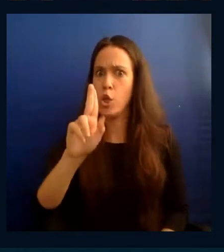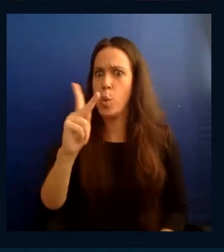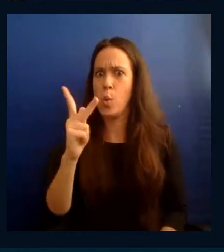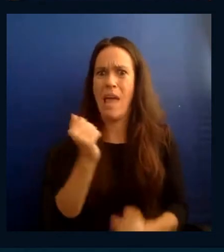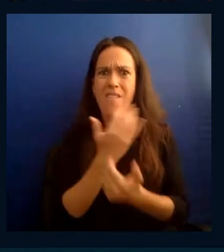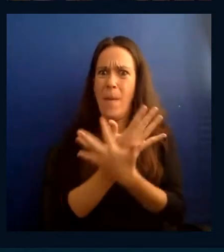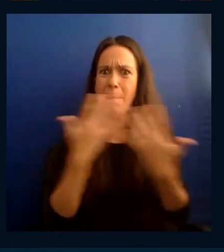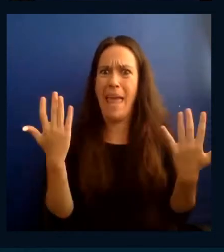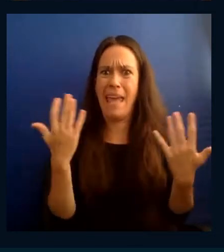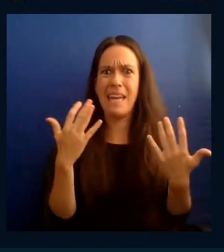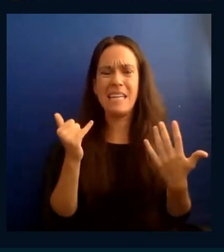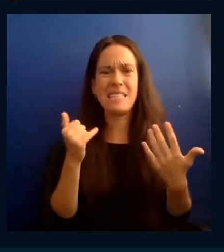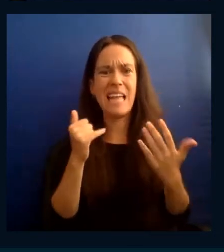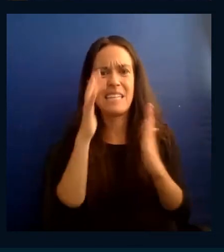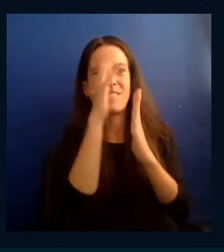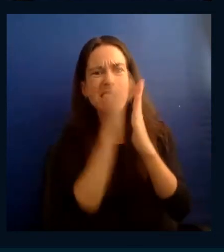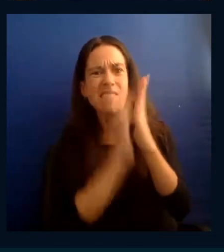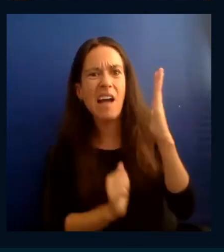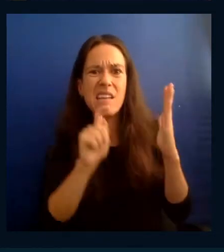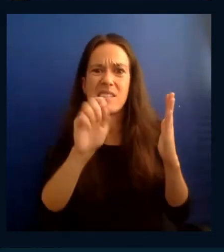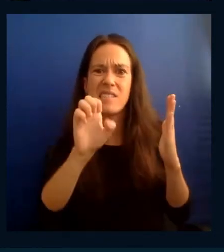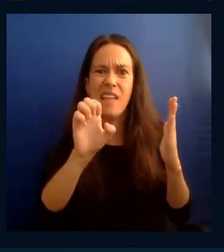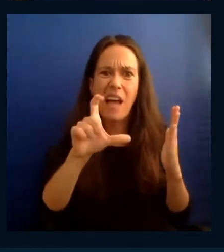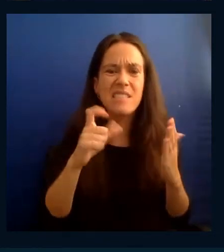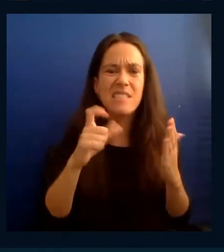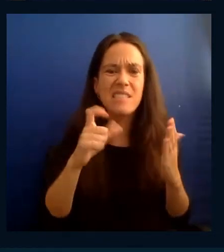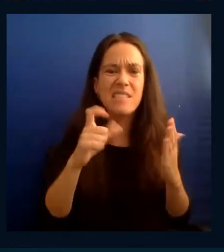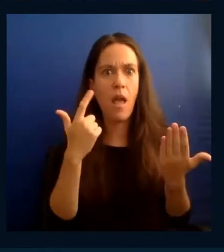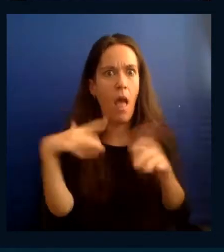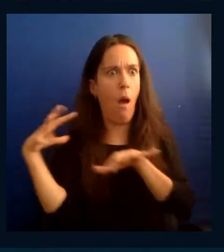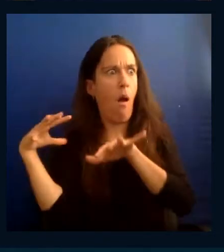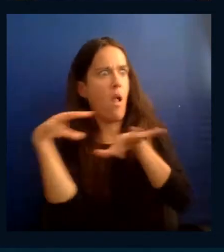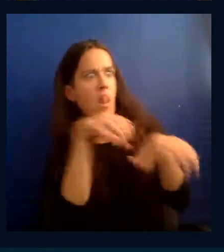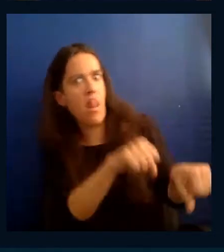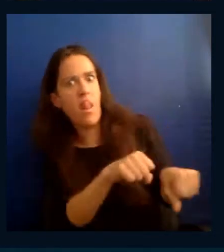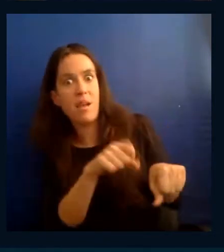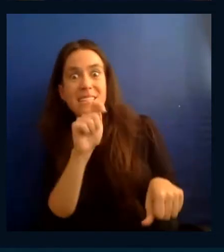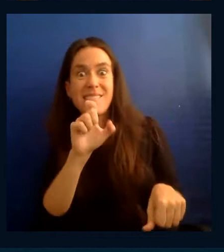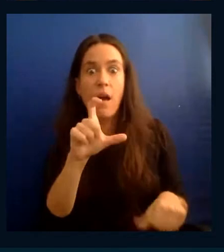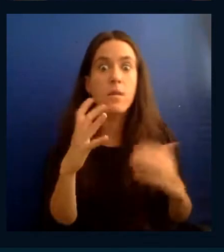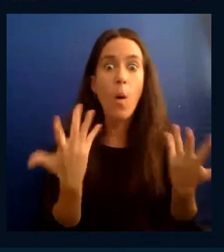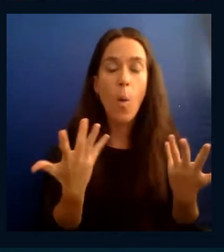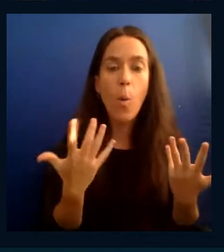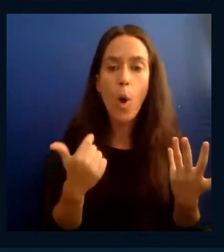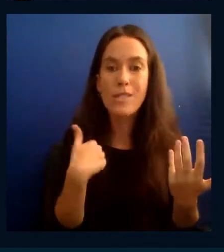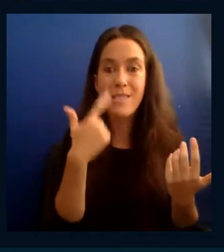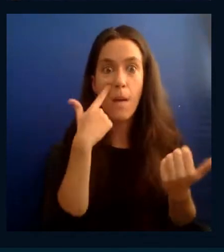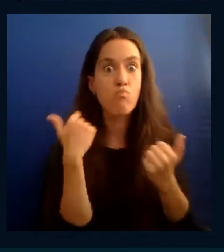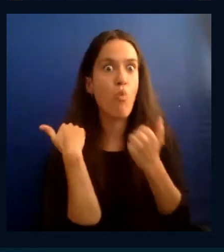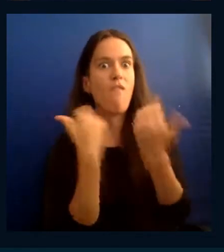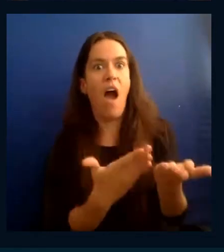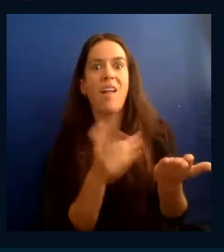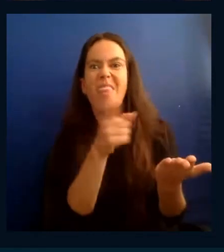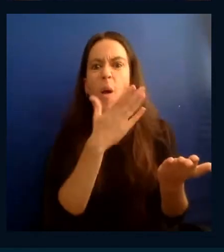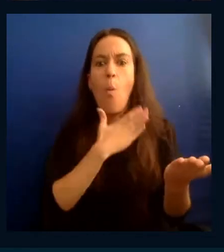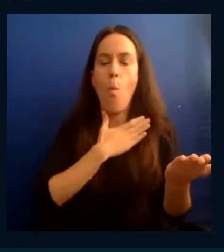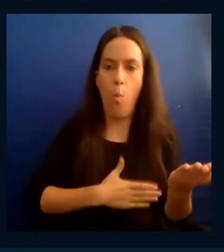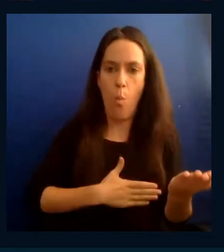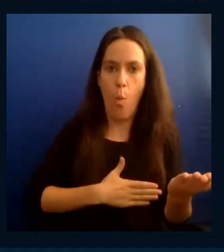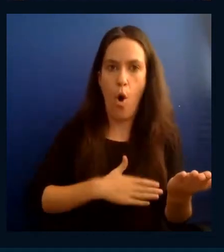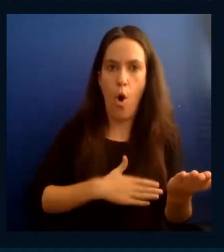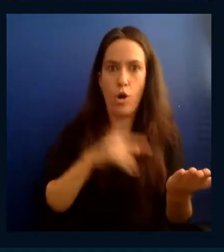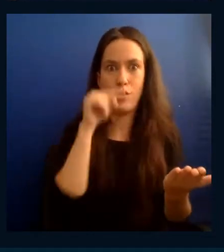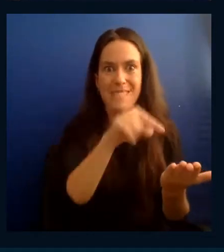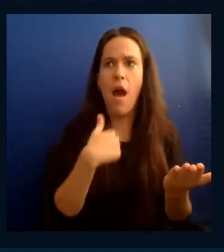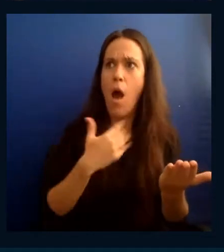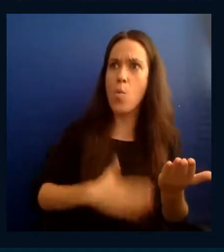organizations getting really upset how Uber's coming in and taking over the market. Why? Because they're delivering what you as an end user wants. They're delivering that value to you. So